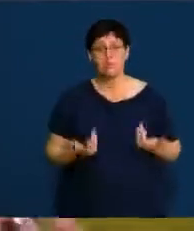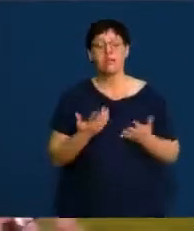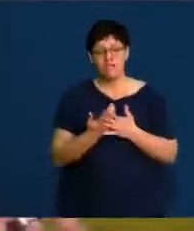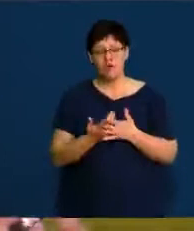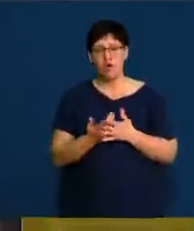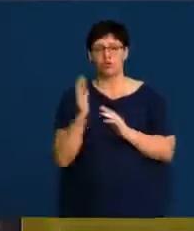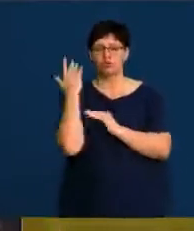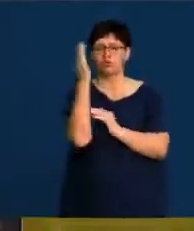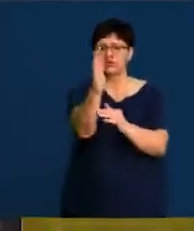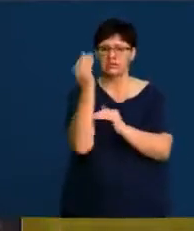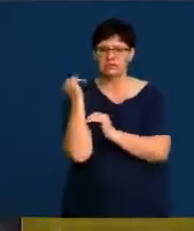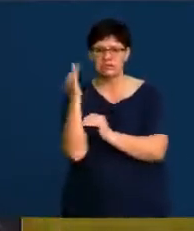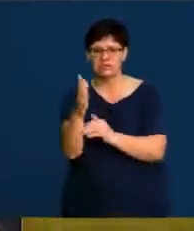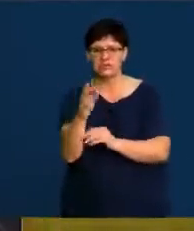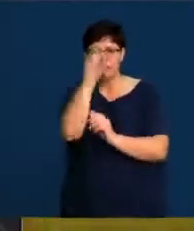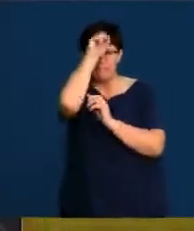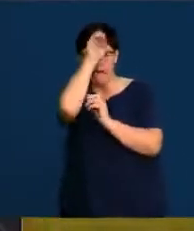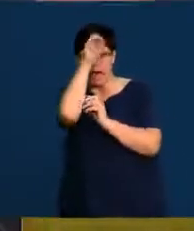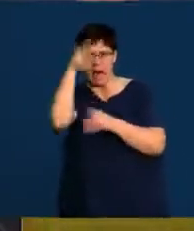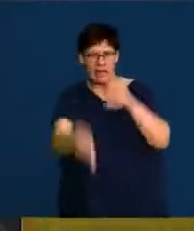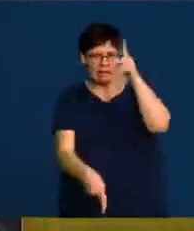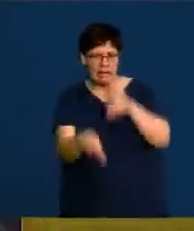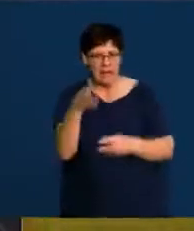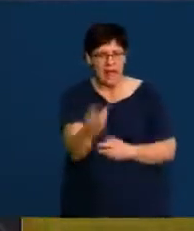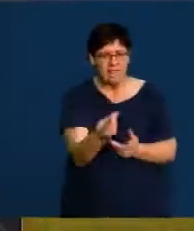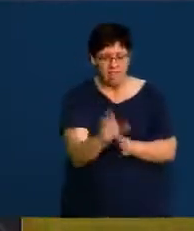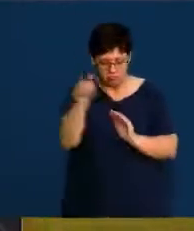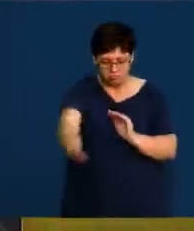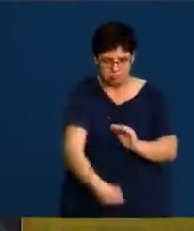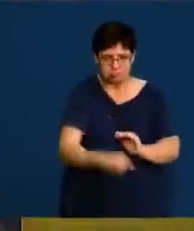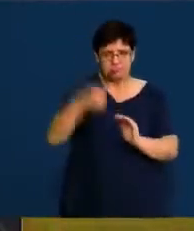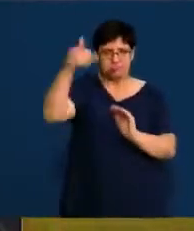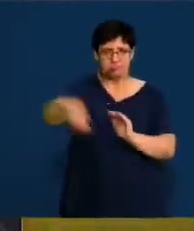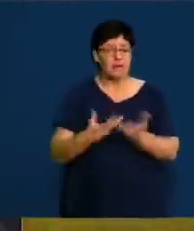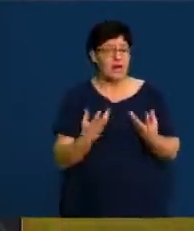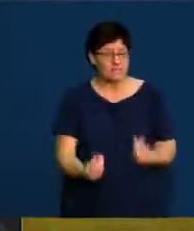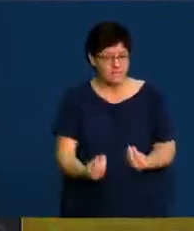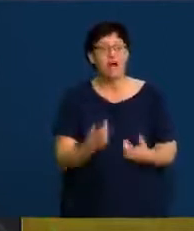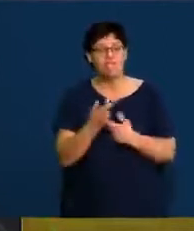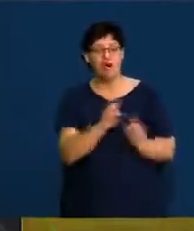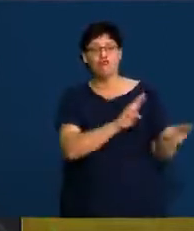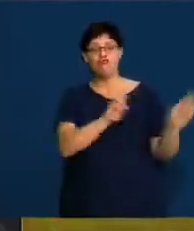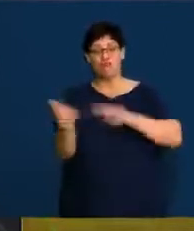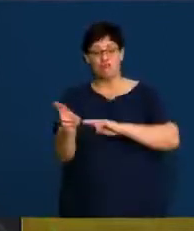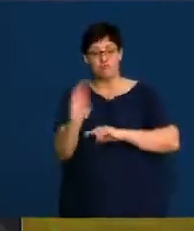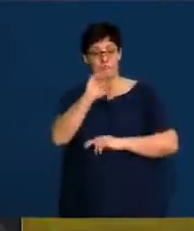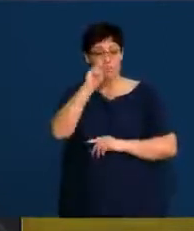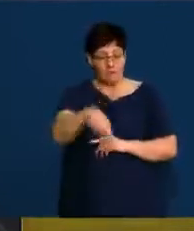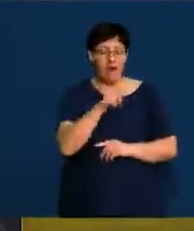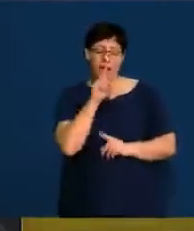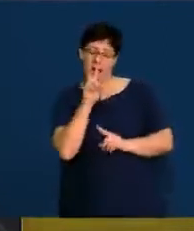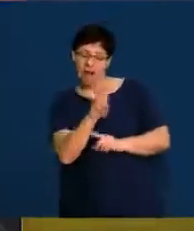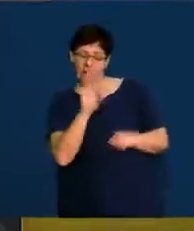rows of trees, mining areas in terms of excavations. So the reference on a map helps you